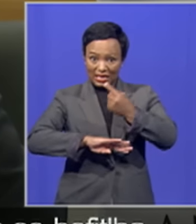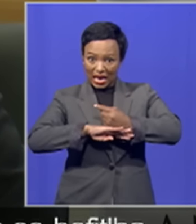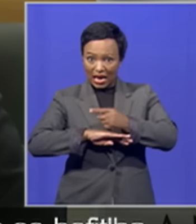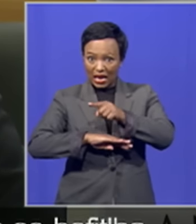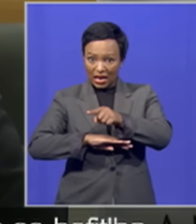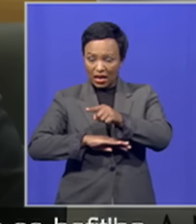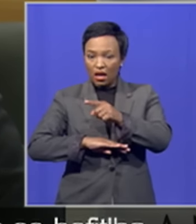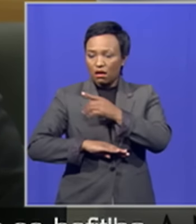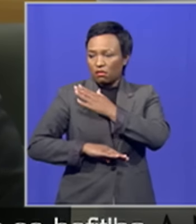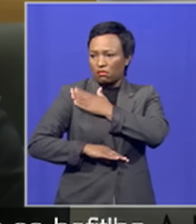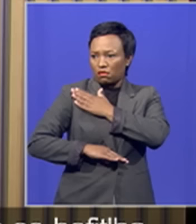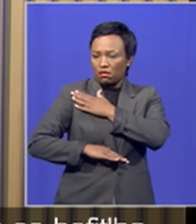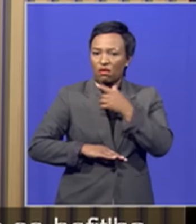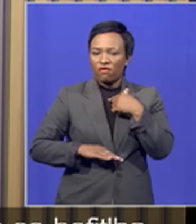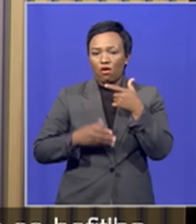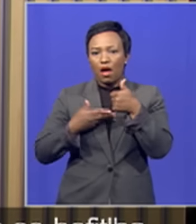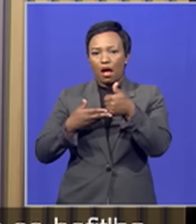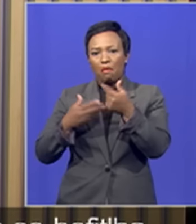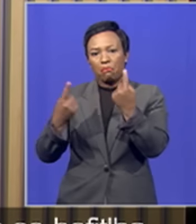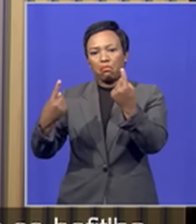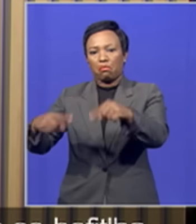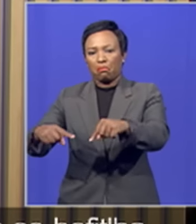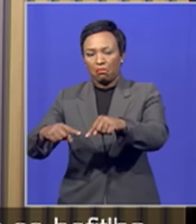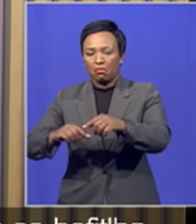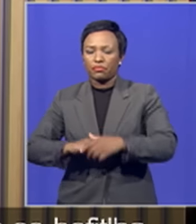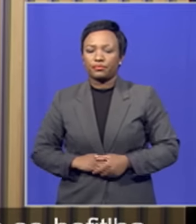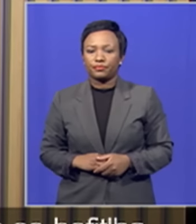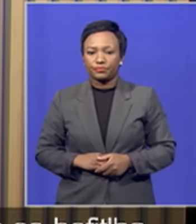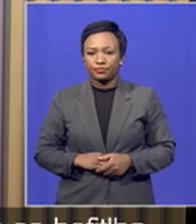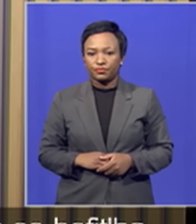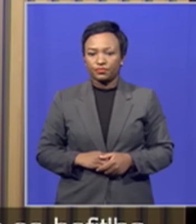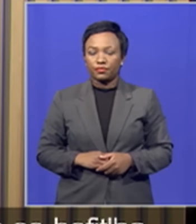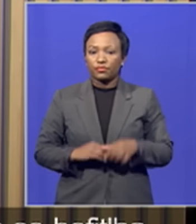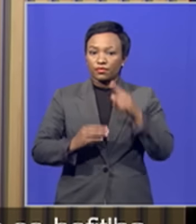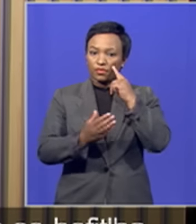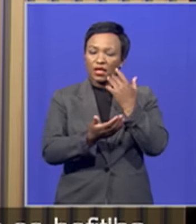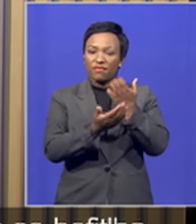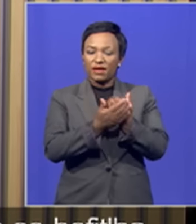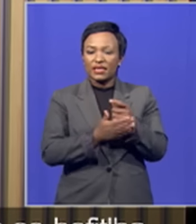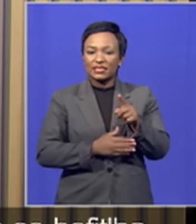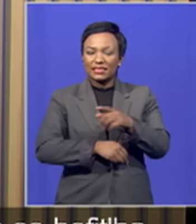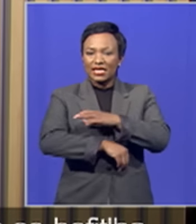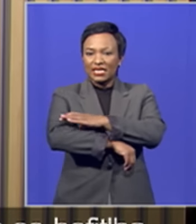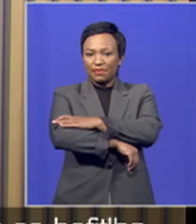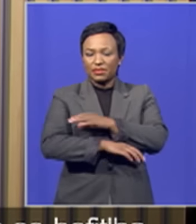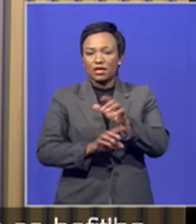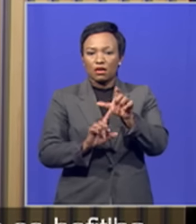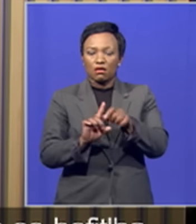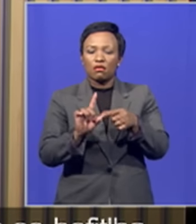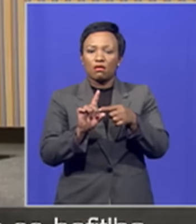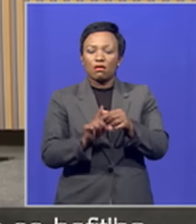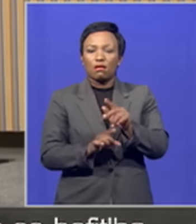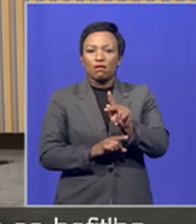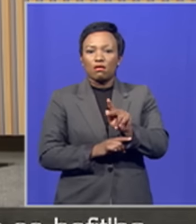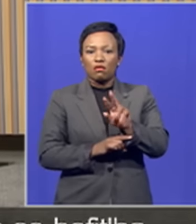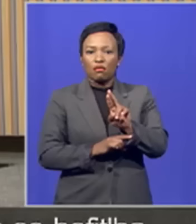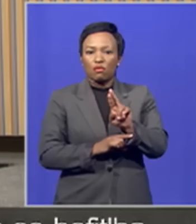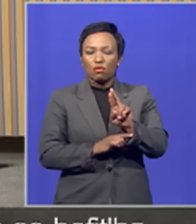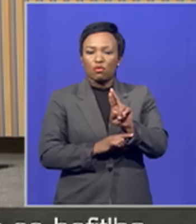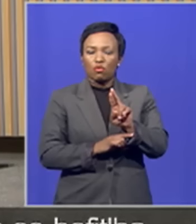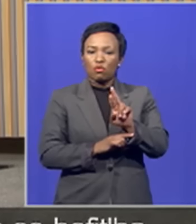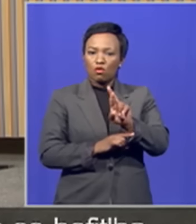he requested our assistance commissioners. Mo godimo ga moo bopaki jwa ga Captain Kruger jwa gore o ne a batla go inetefaletsa le